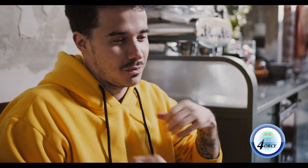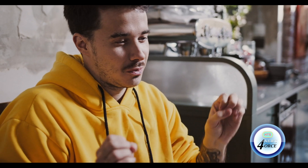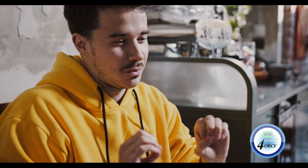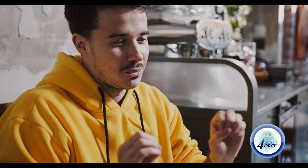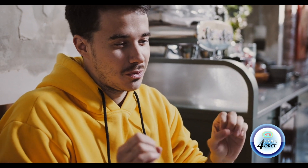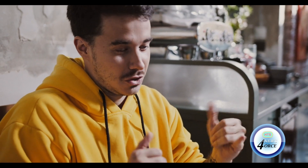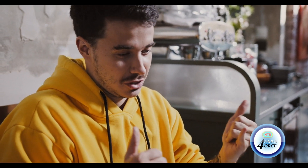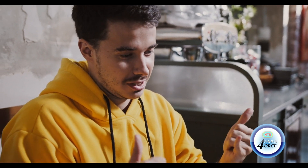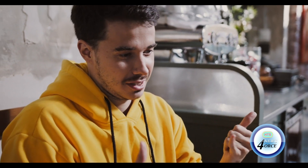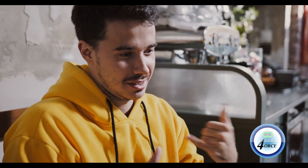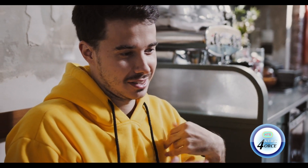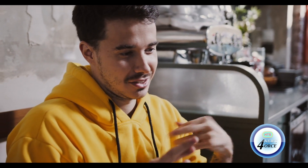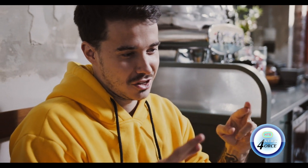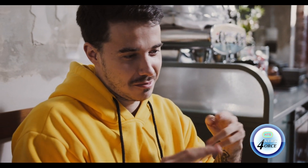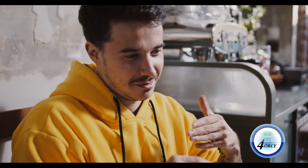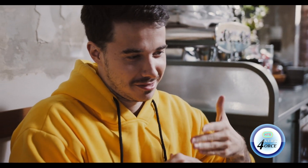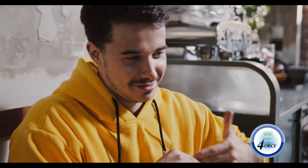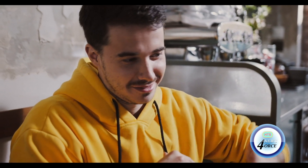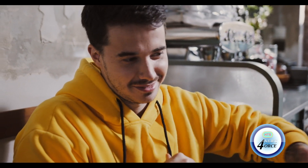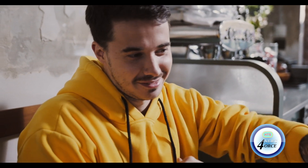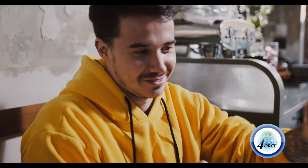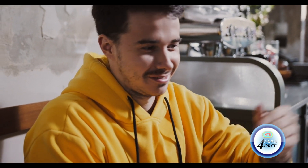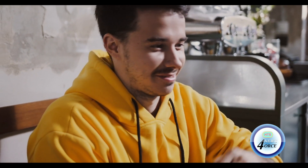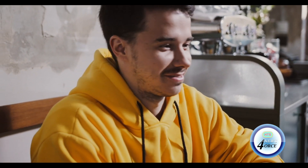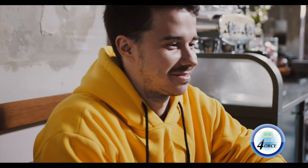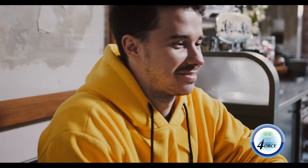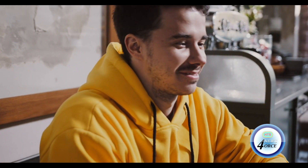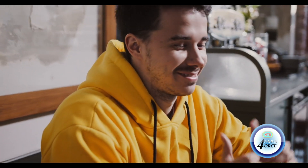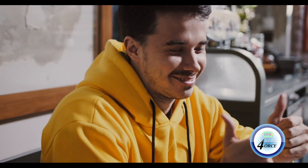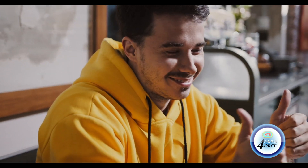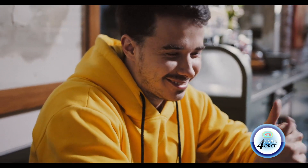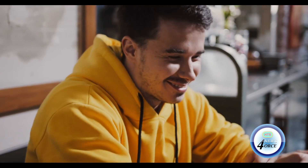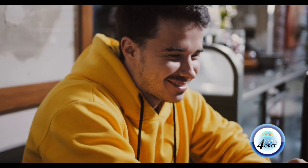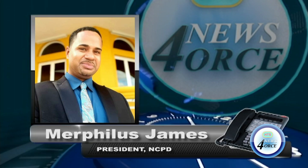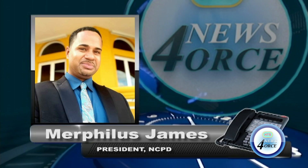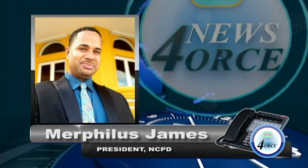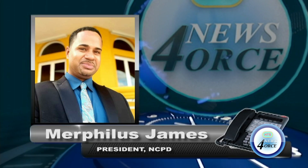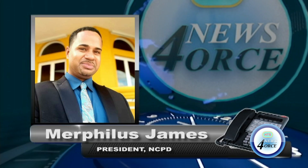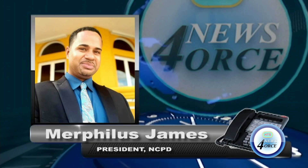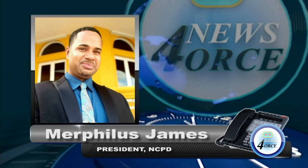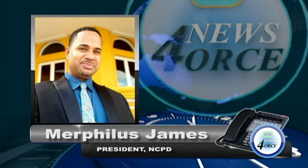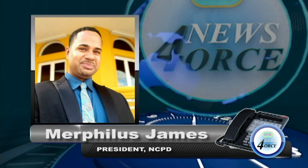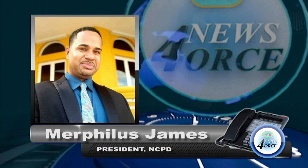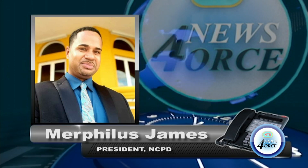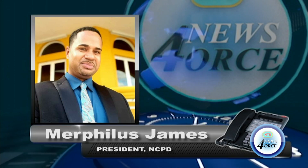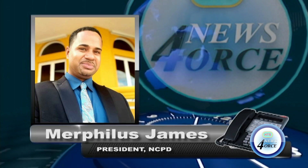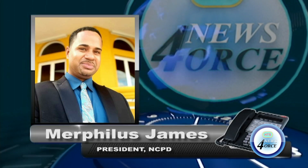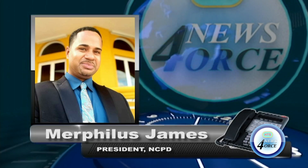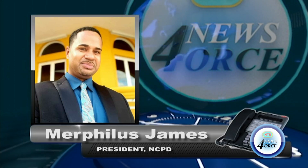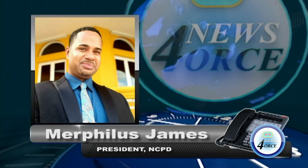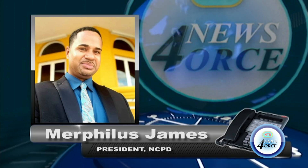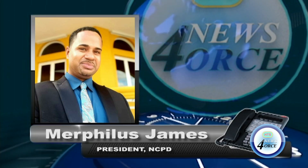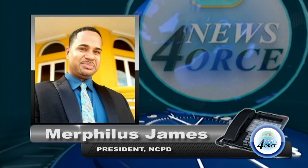optimistic that the government will allocate more resources to recruit interpreters. We know that currently there are not enough